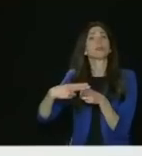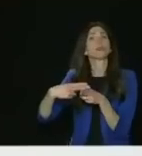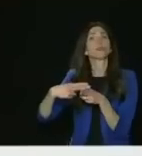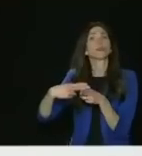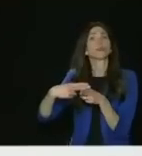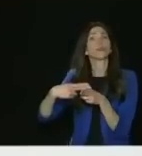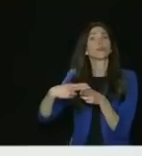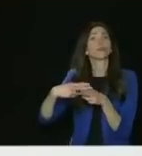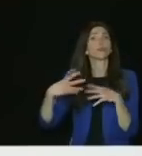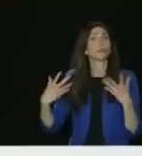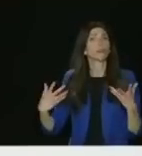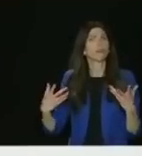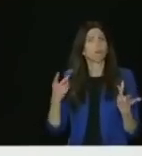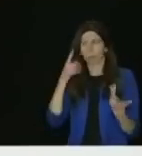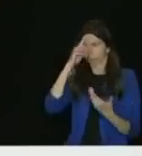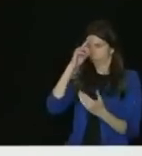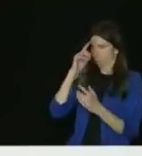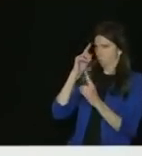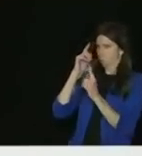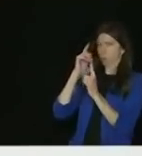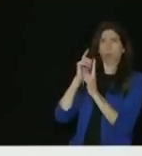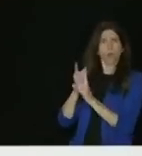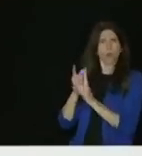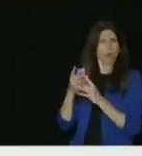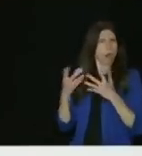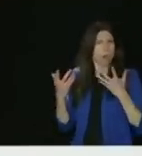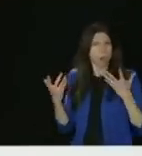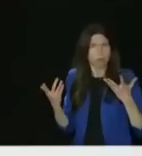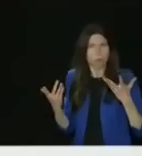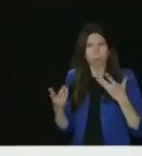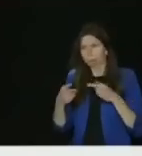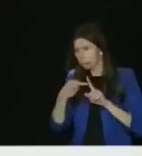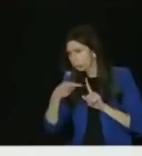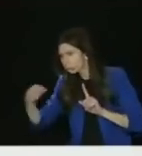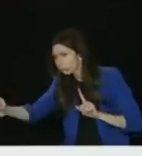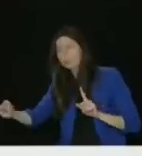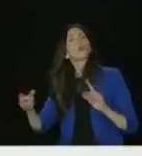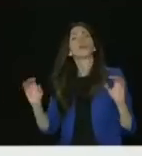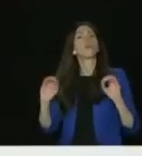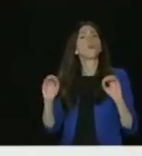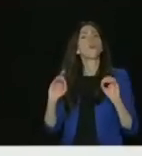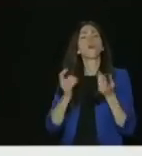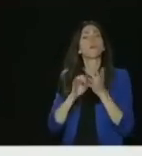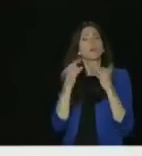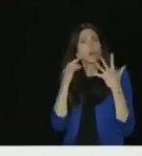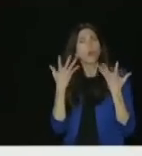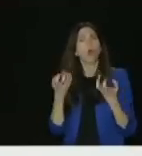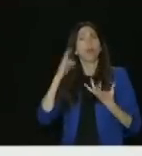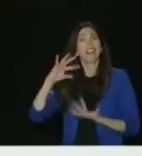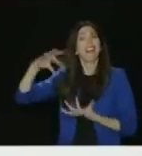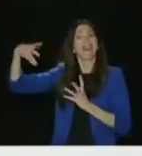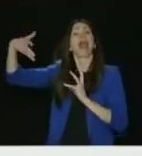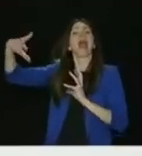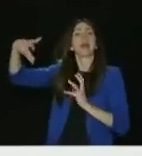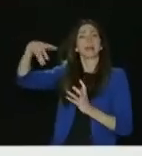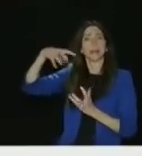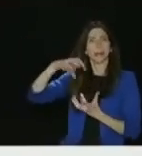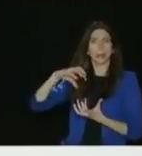them for only as long as needed to restore order across the country. Thank you.